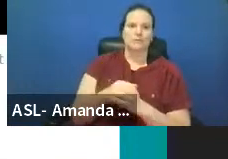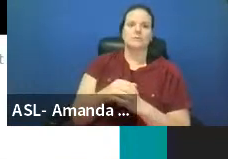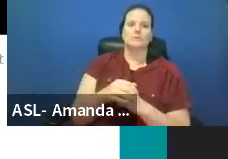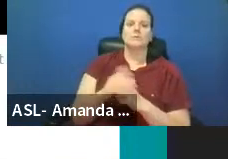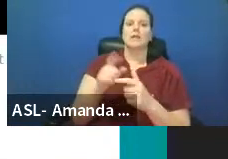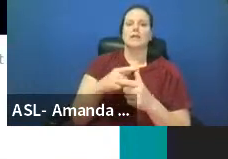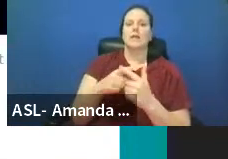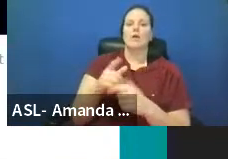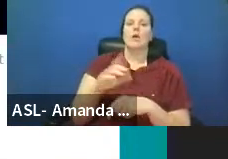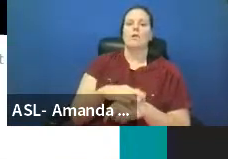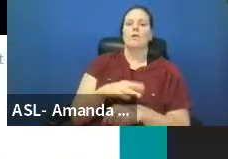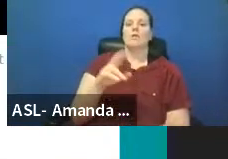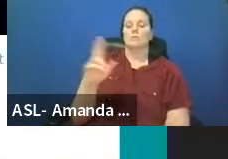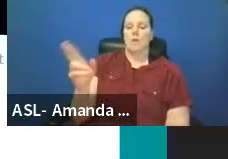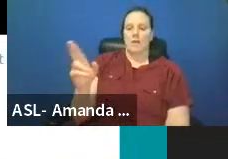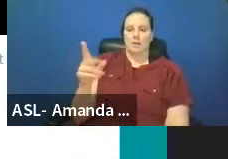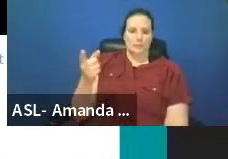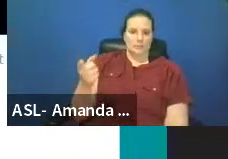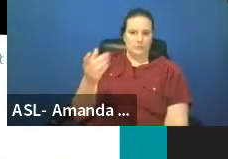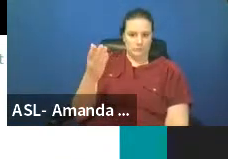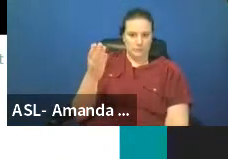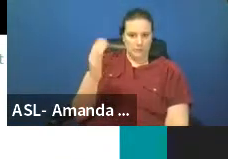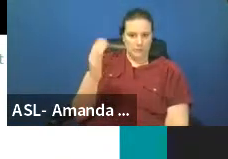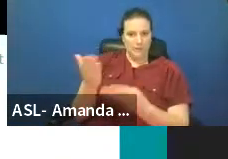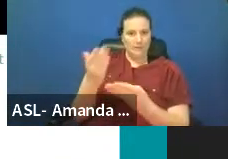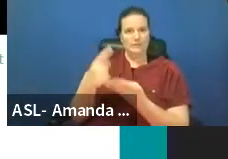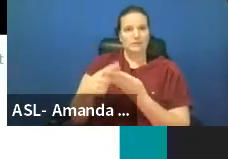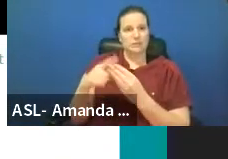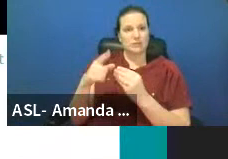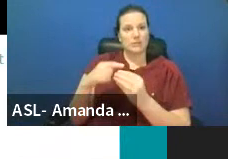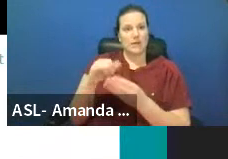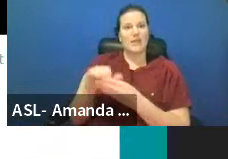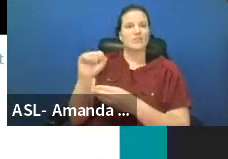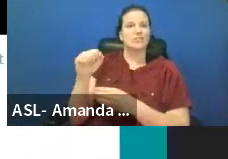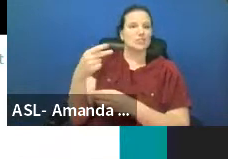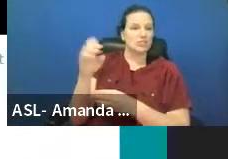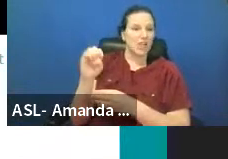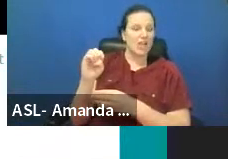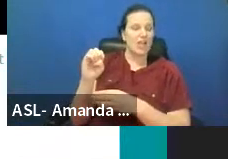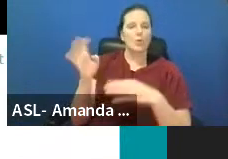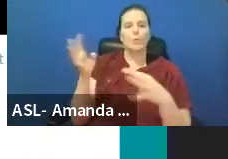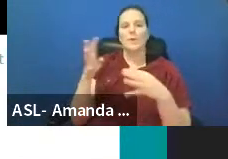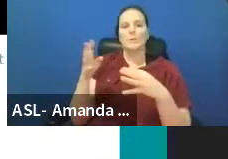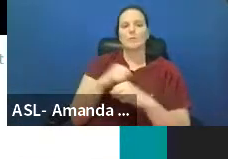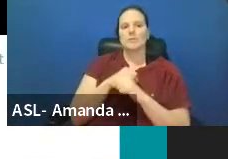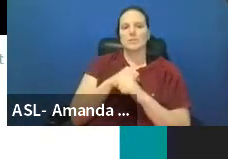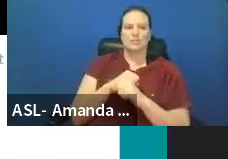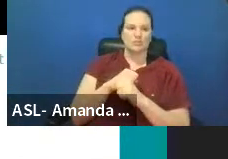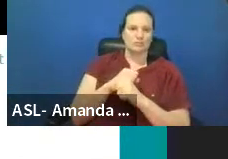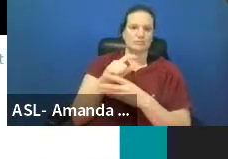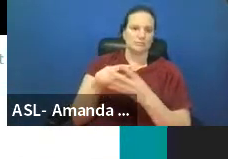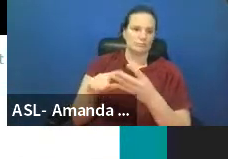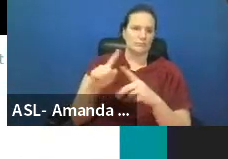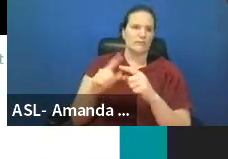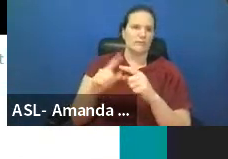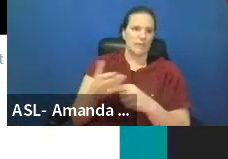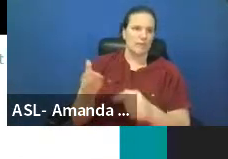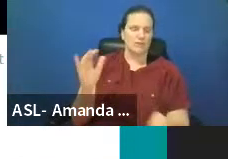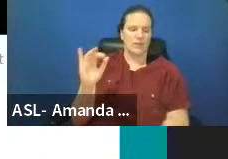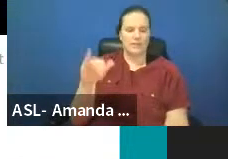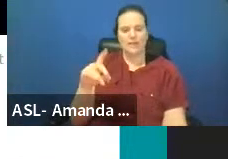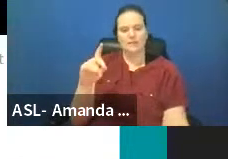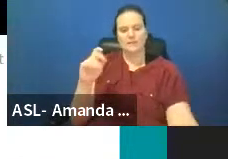the one on the right, which we might have discussions about shade or wind protection, different things on the bridge deck